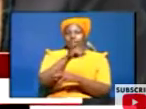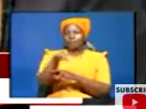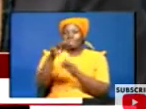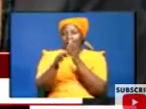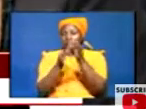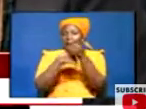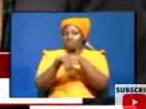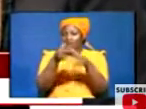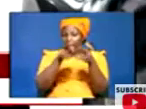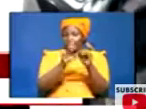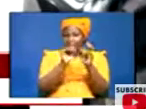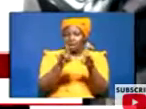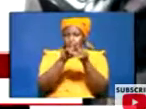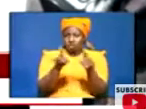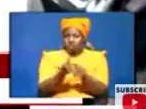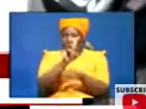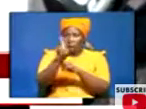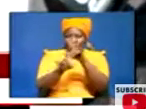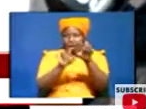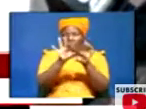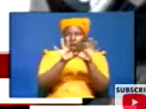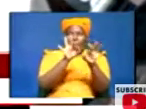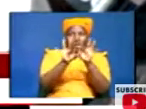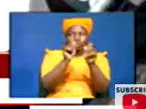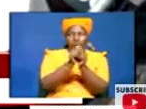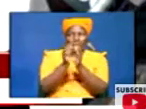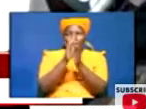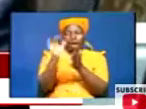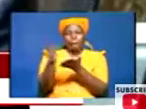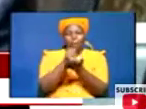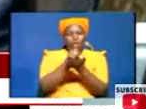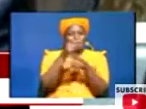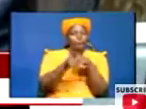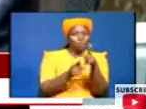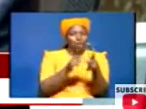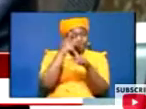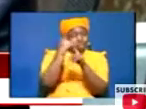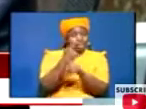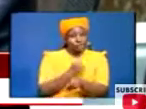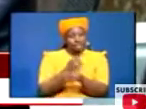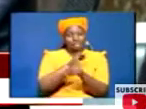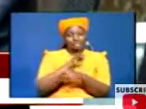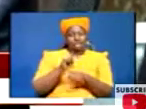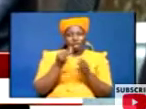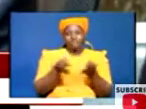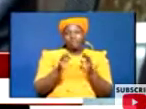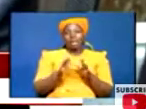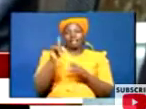taken also questioned the nomination and appointment process of different state officers. The Law Society notes that the